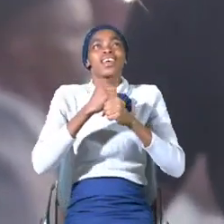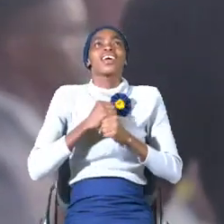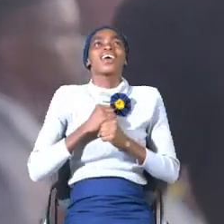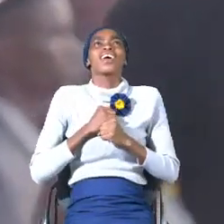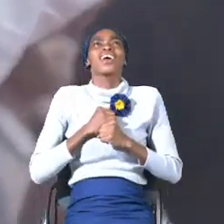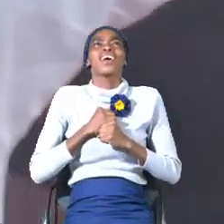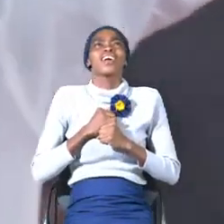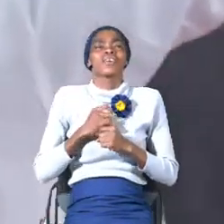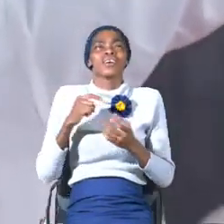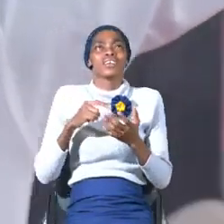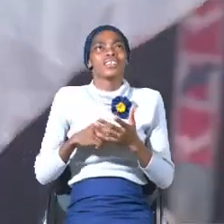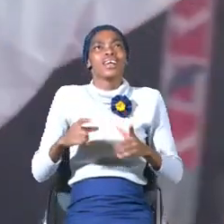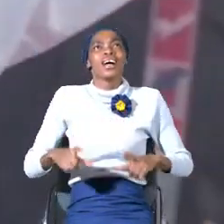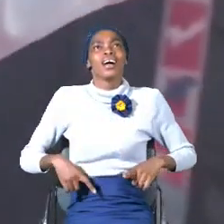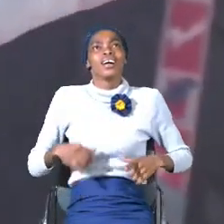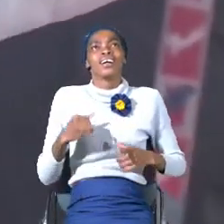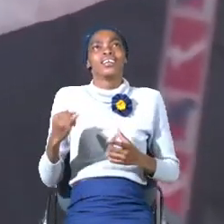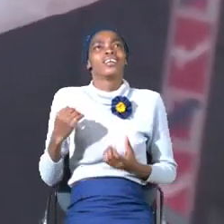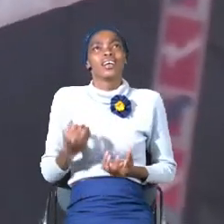receive this living